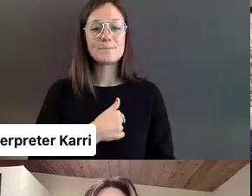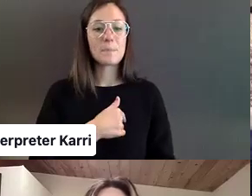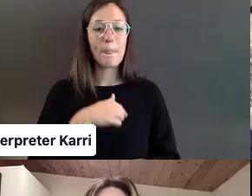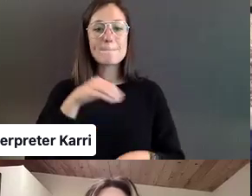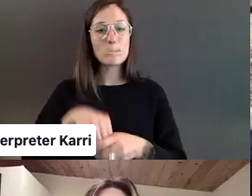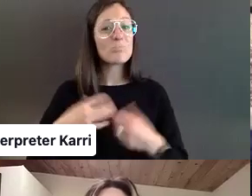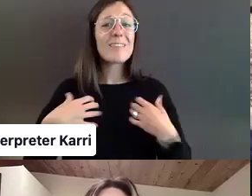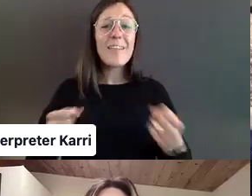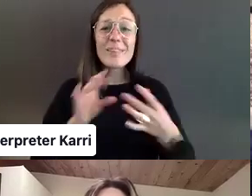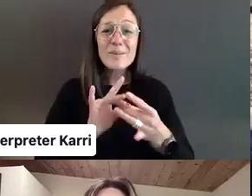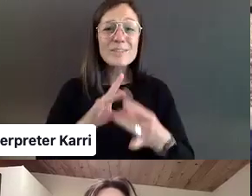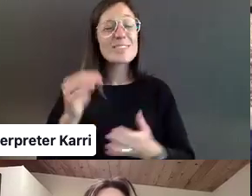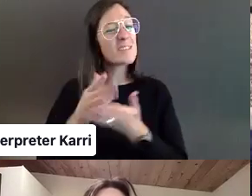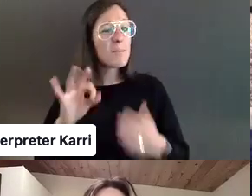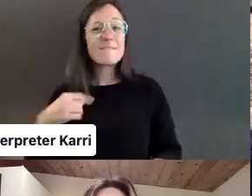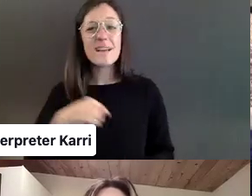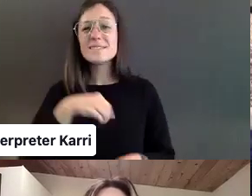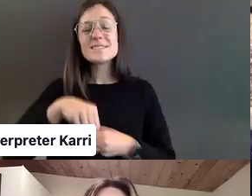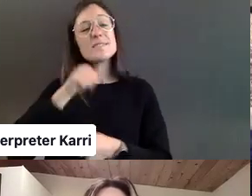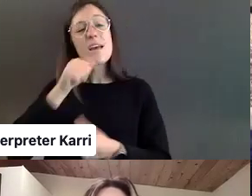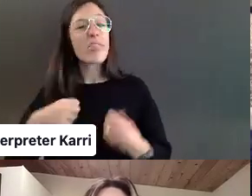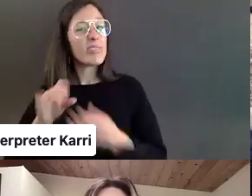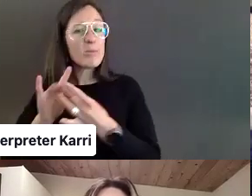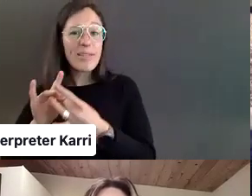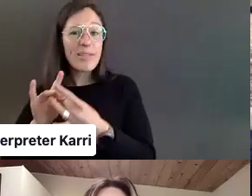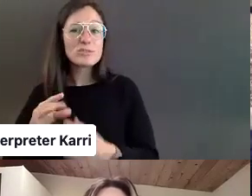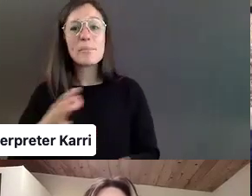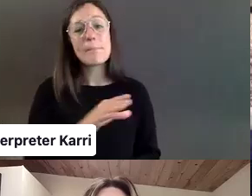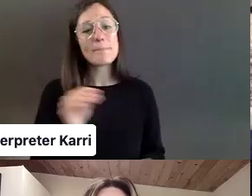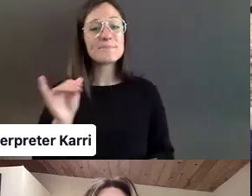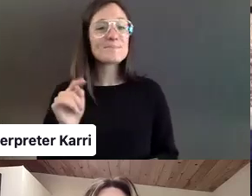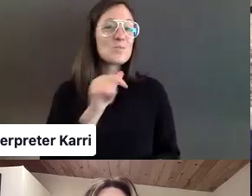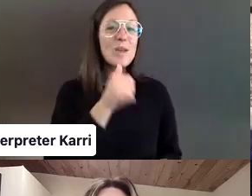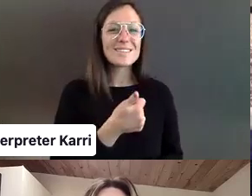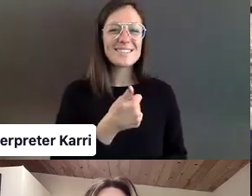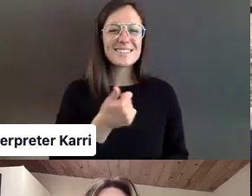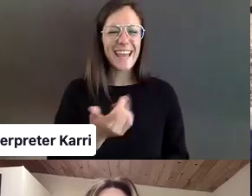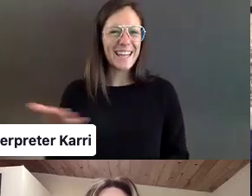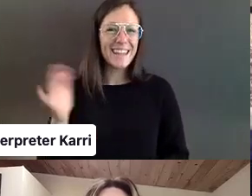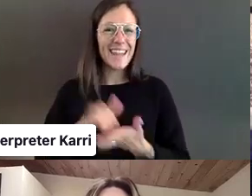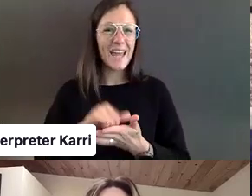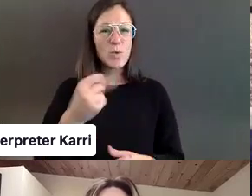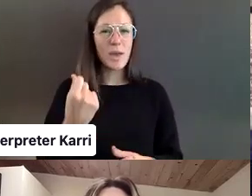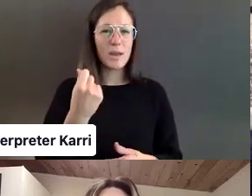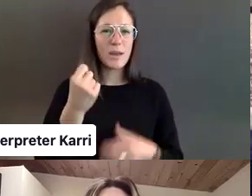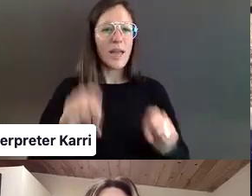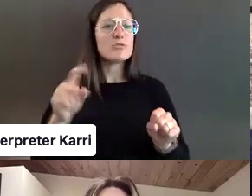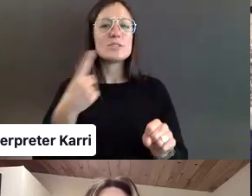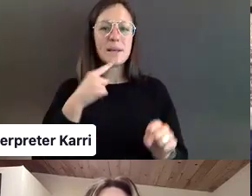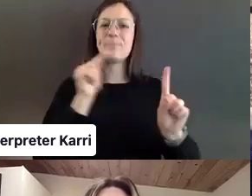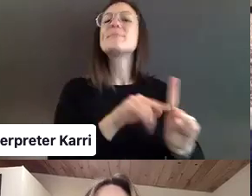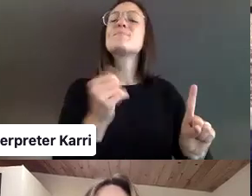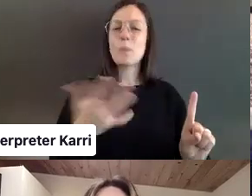healthy relationships and some of us were in unhealthy relationships. It wasn't anything that you could just say, this is what Black people